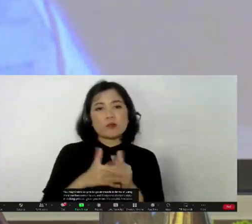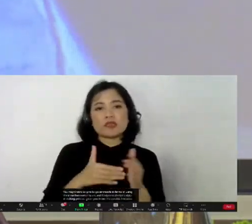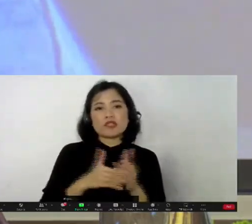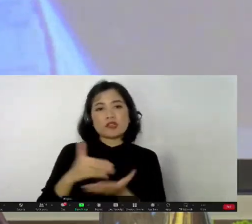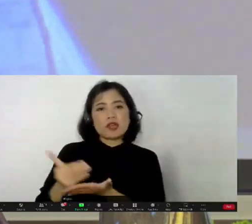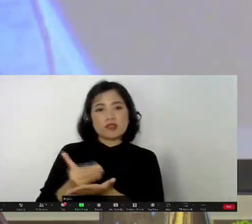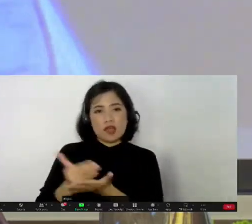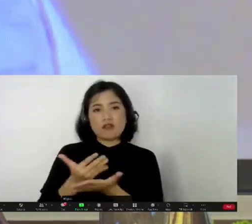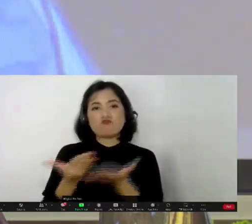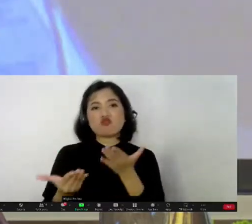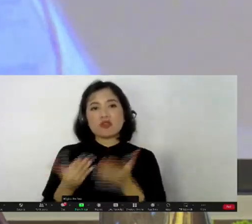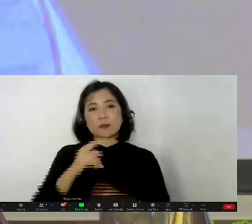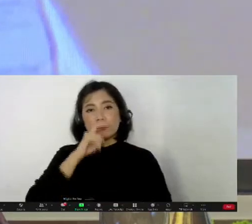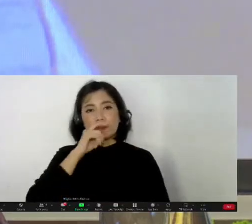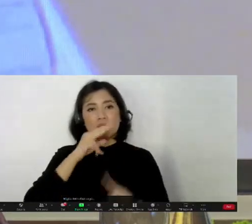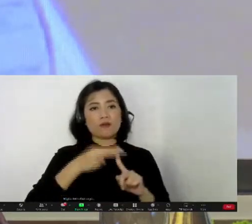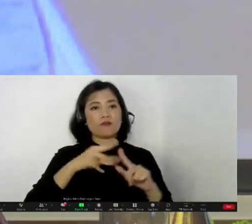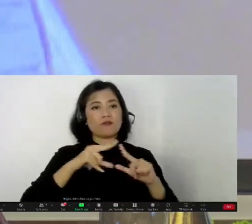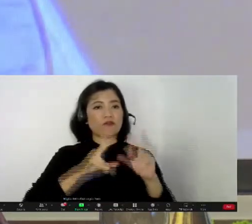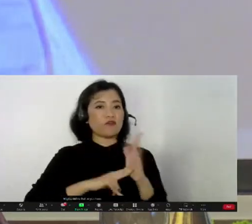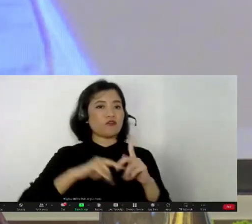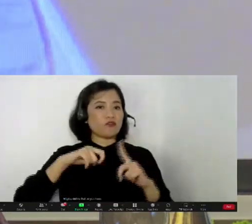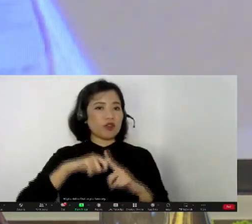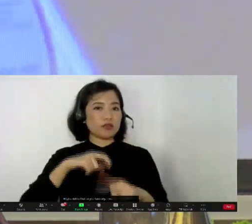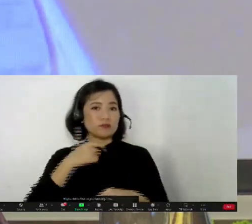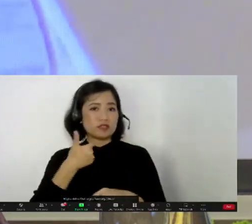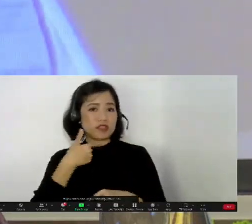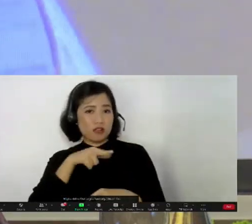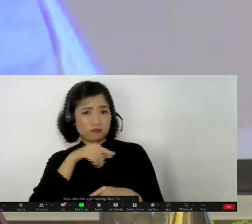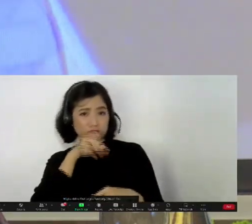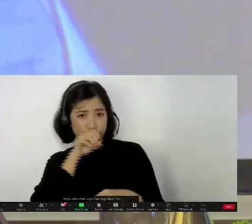Dr. Frank Zozzo, you have any take on this?